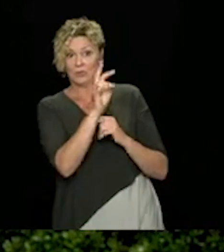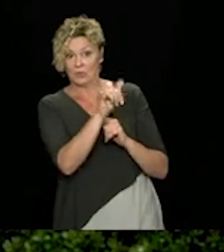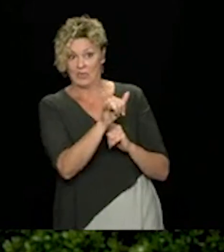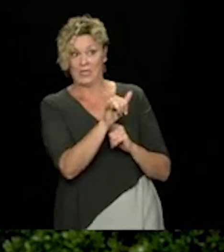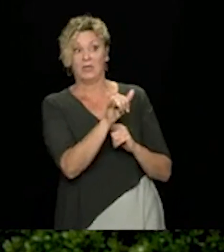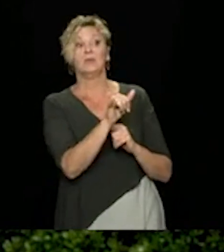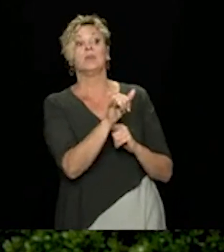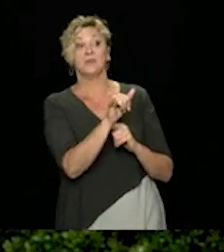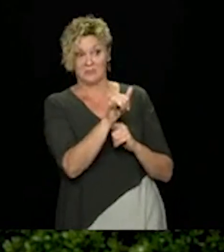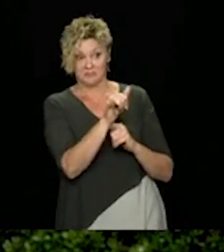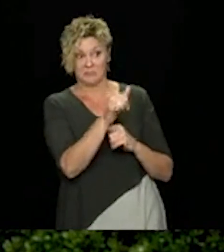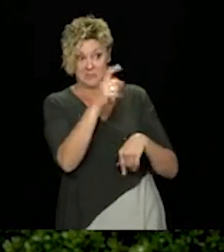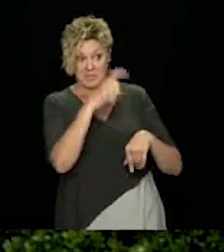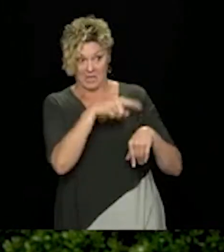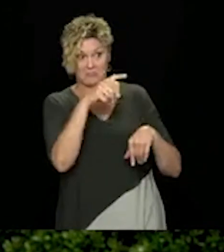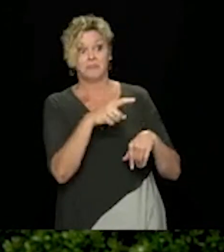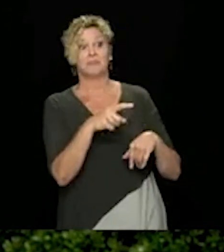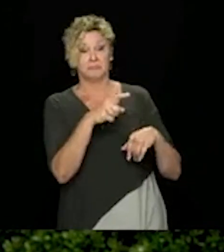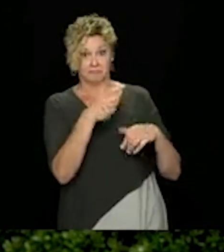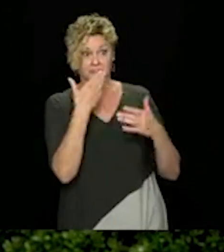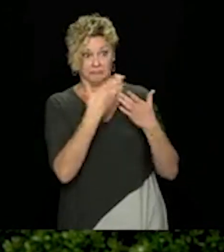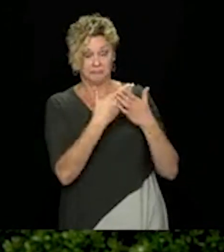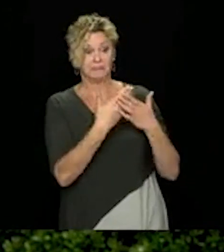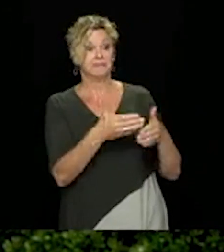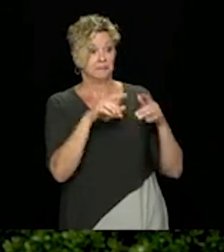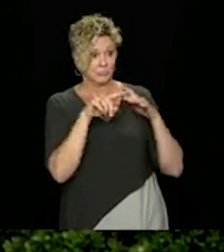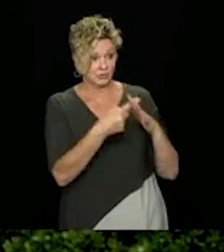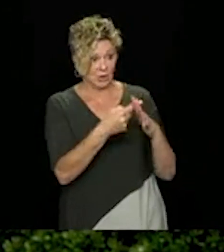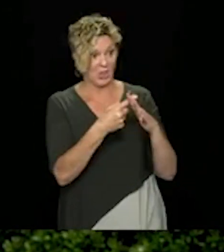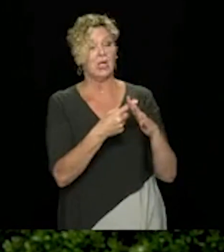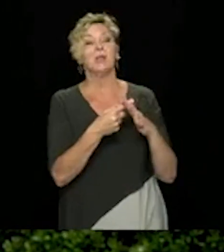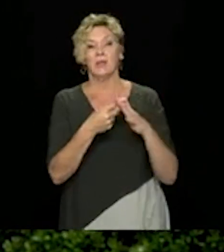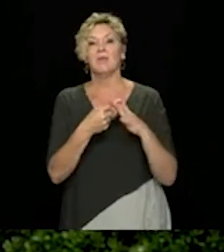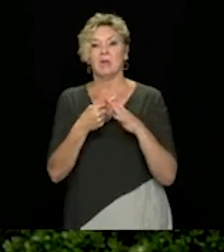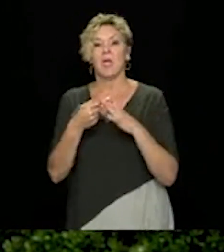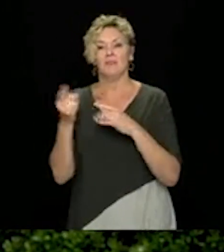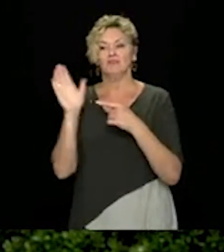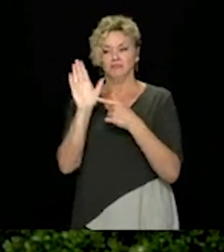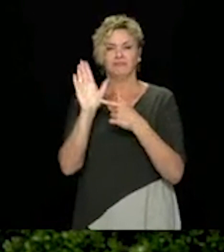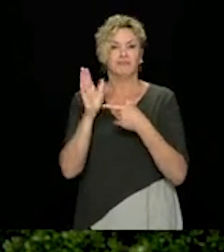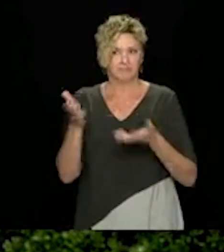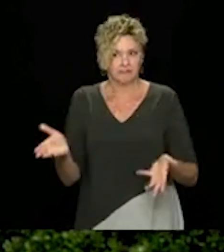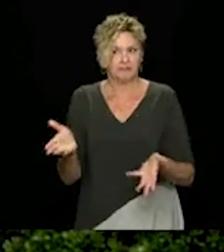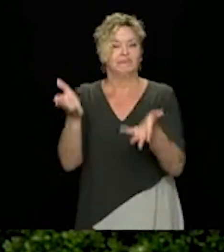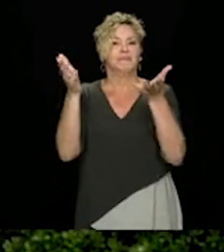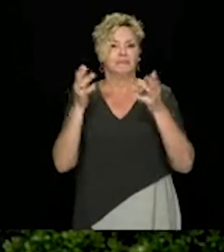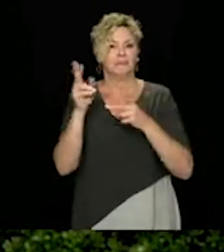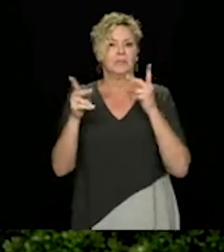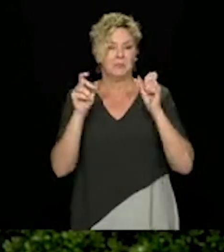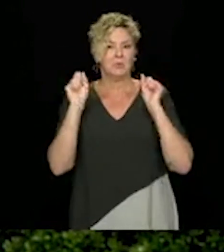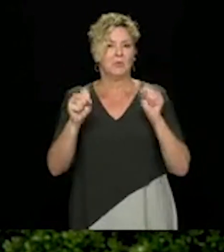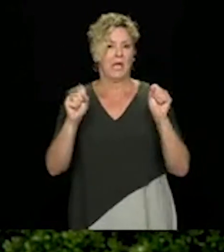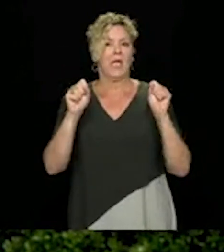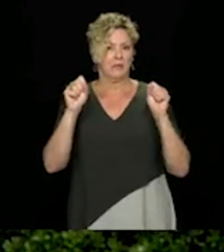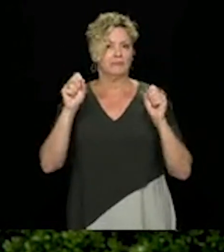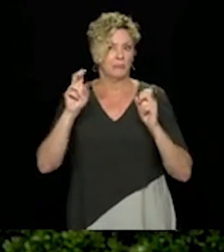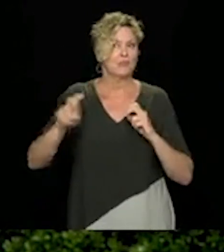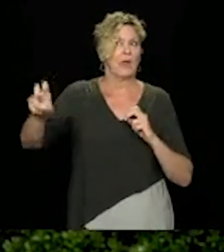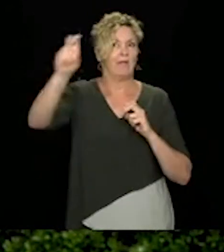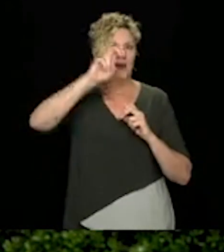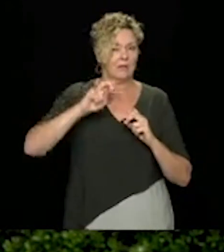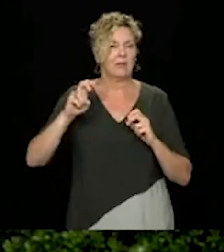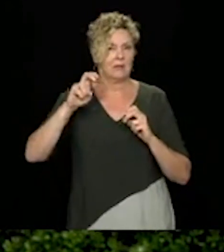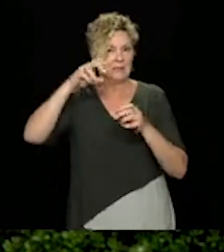we'll be saying to British Columbians, let's go out and explore every corner of the province. And I know that some have said I'm focusing overly much